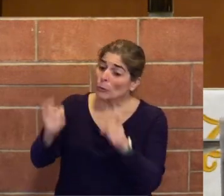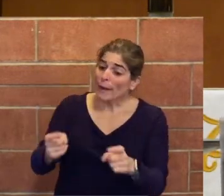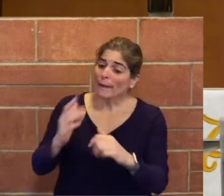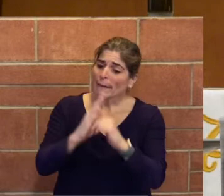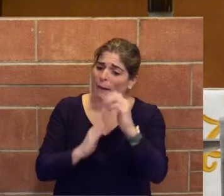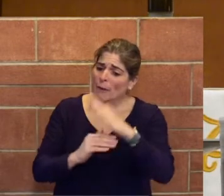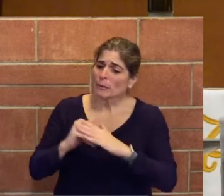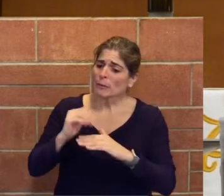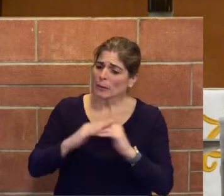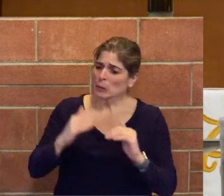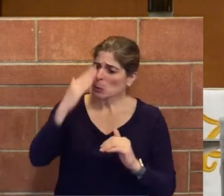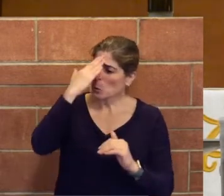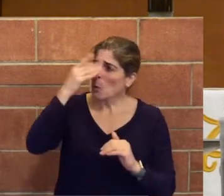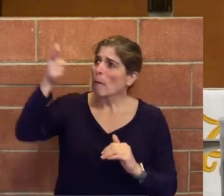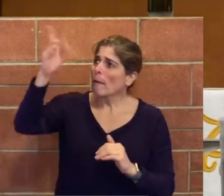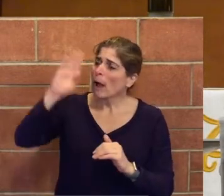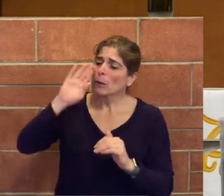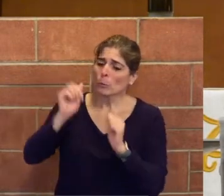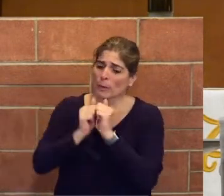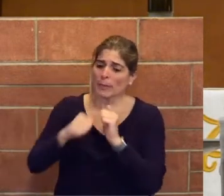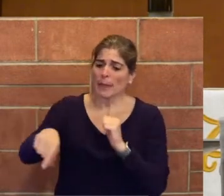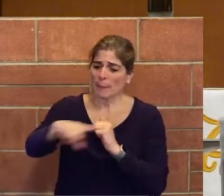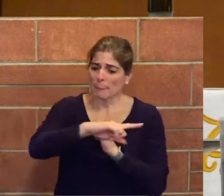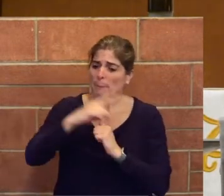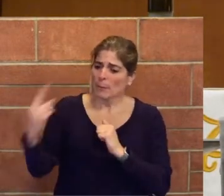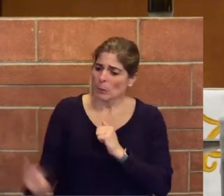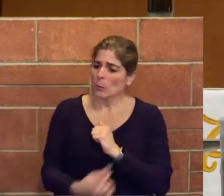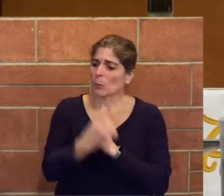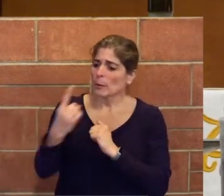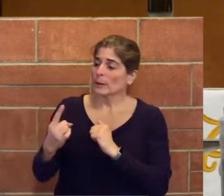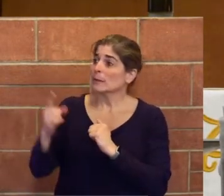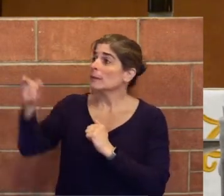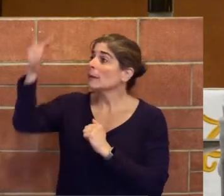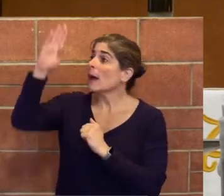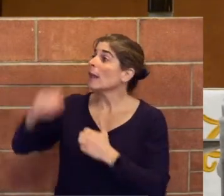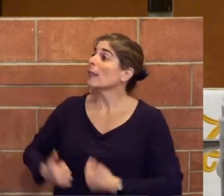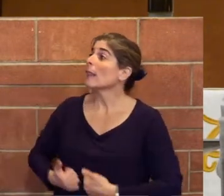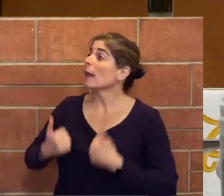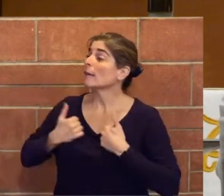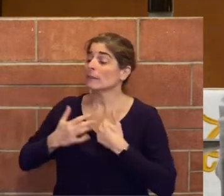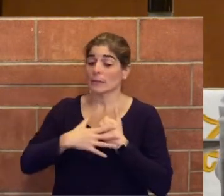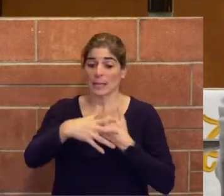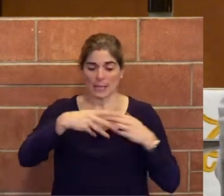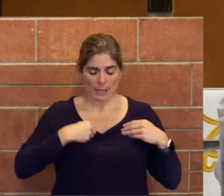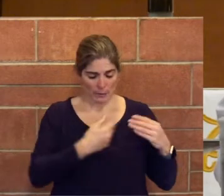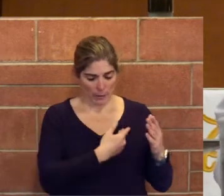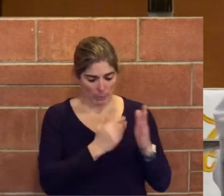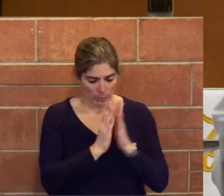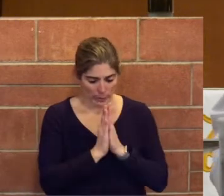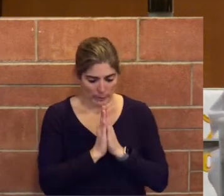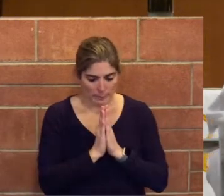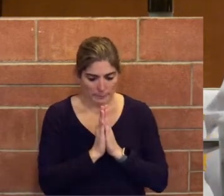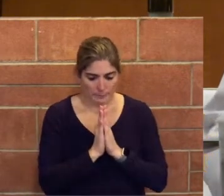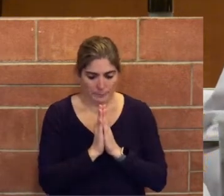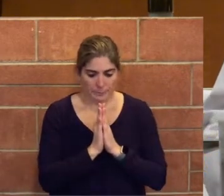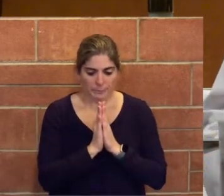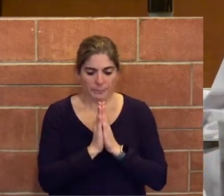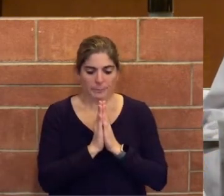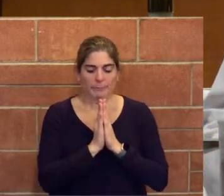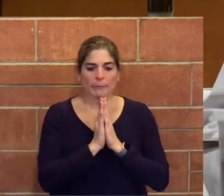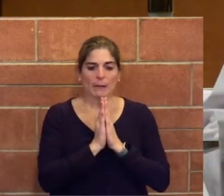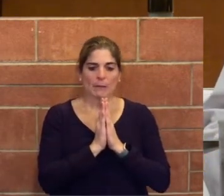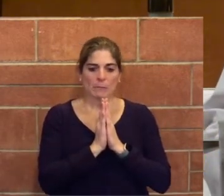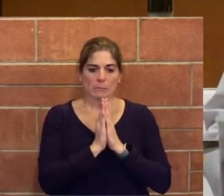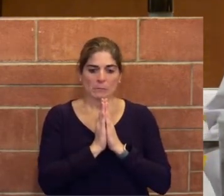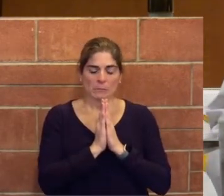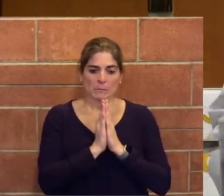Grant them the comfort of Jesus, the Good Shepherd, who walks with them. God of new life, hear our prayer.